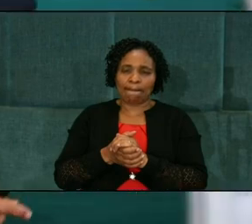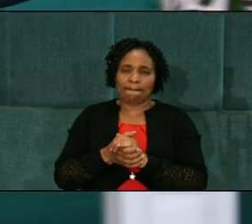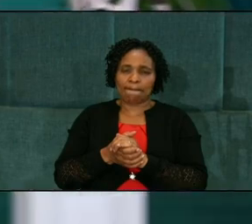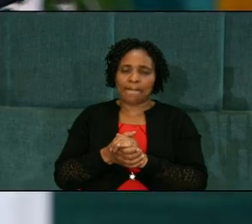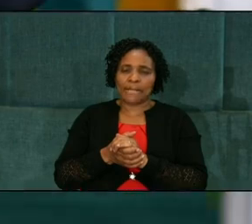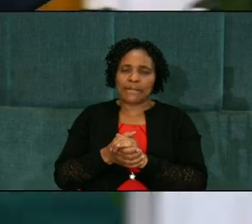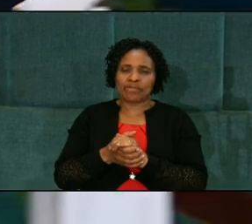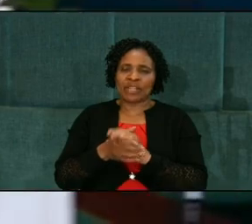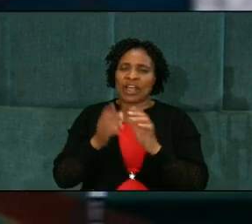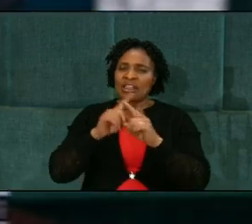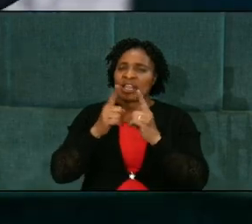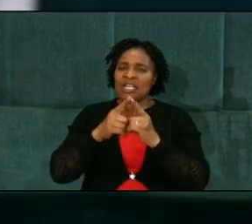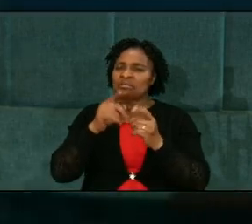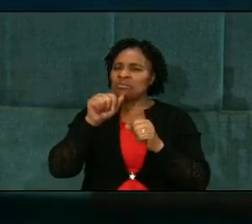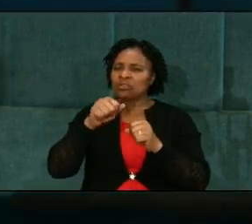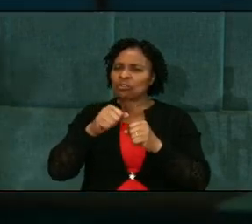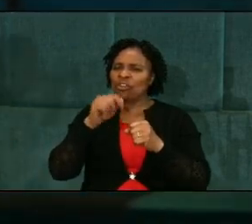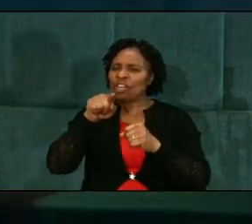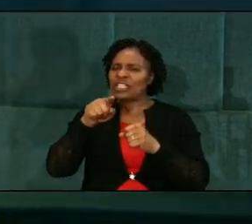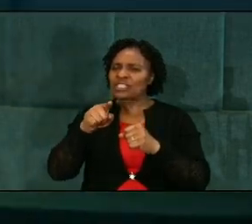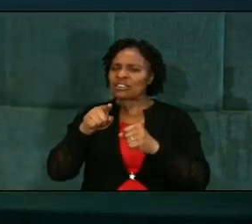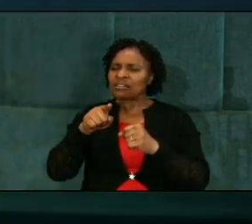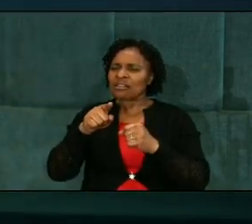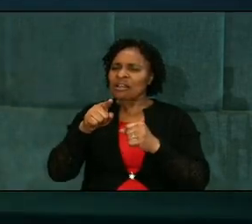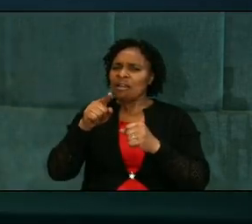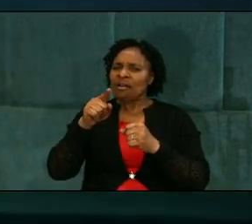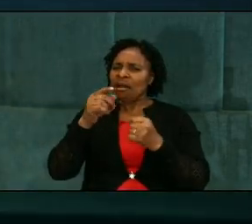Because the church thinks it's doing well.